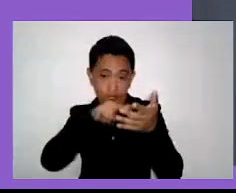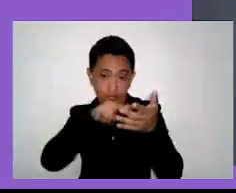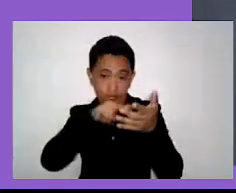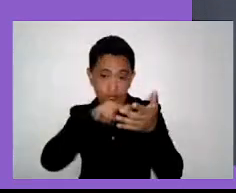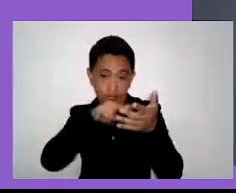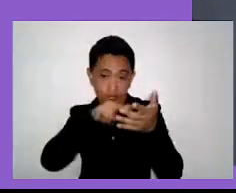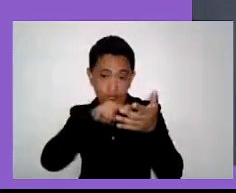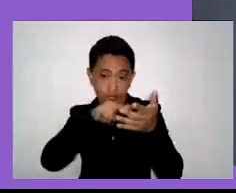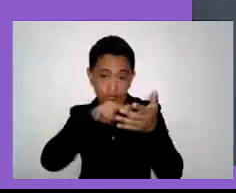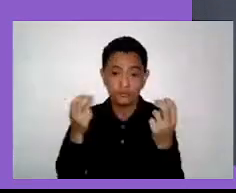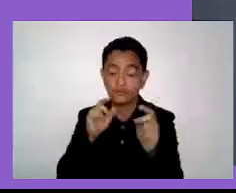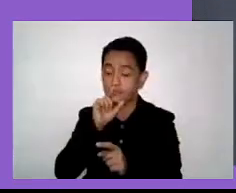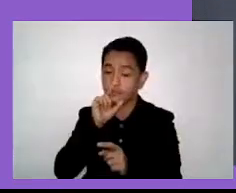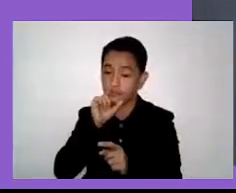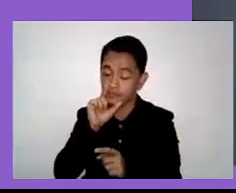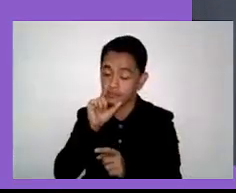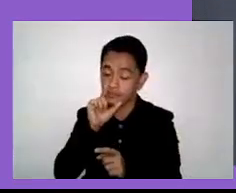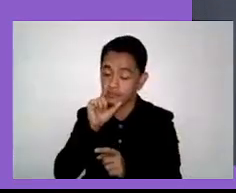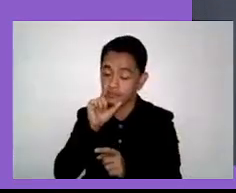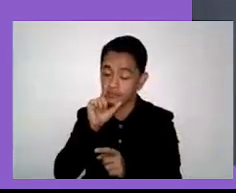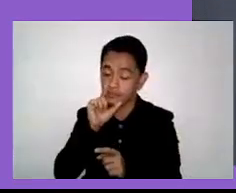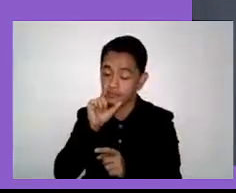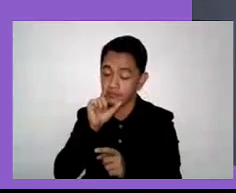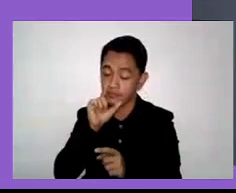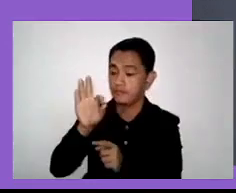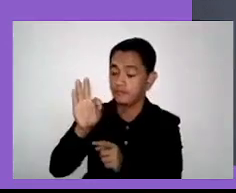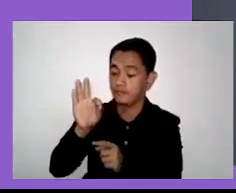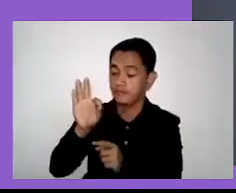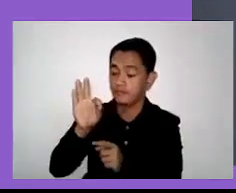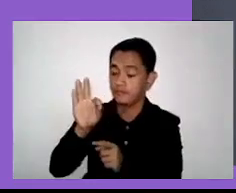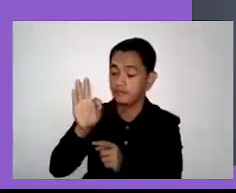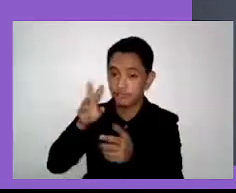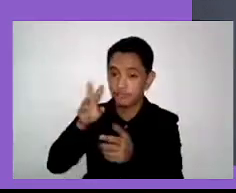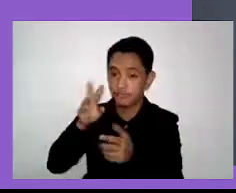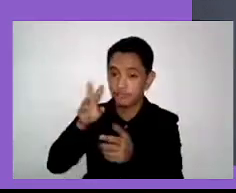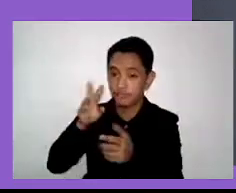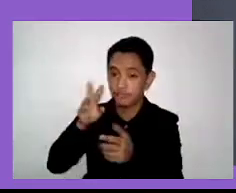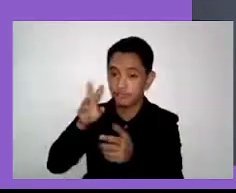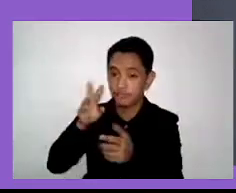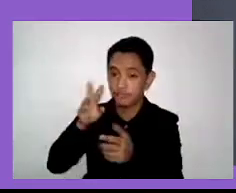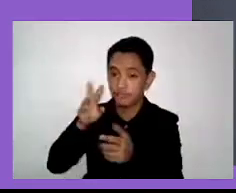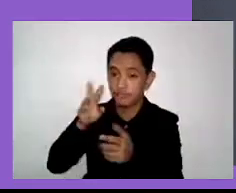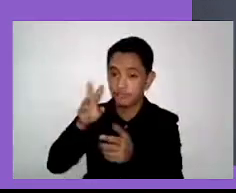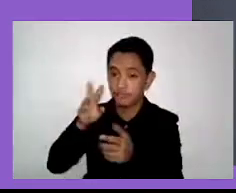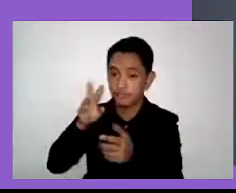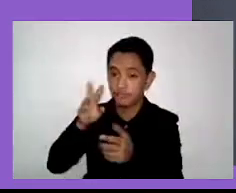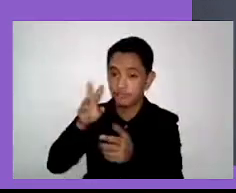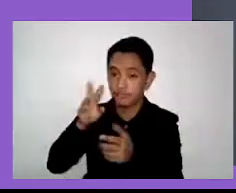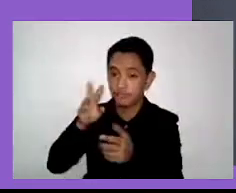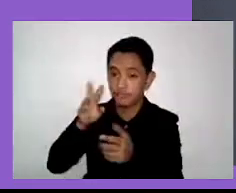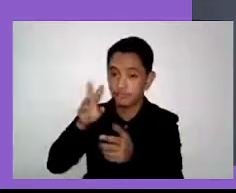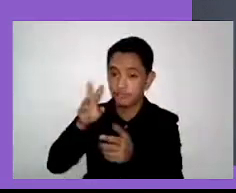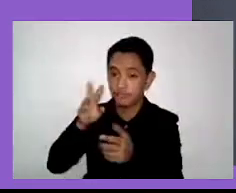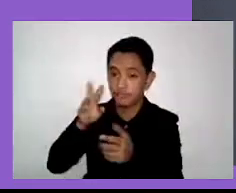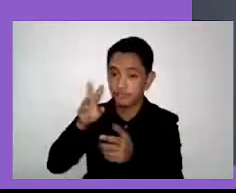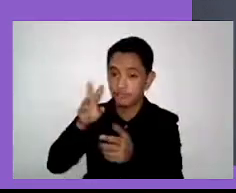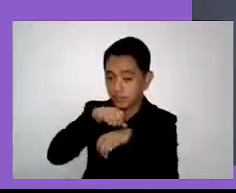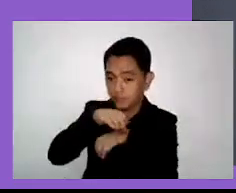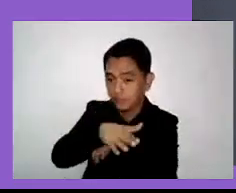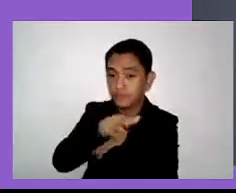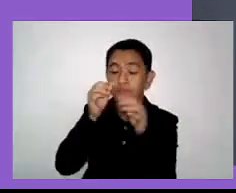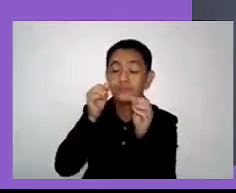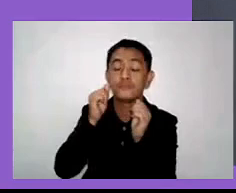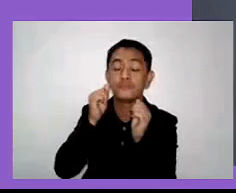1997. These reading components are all connected. In order to effectively and meaningfully understand a